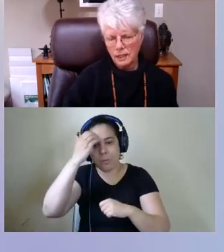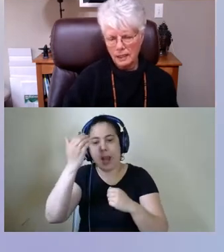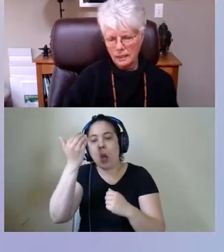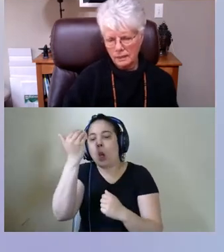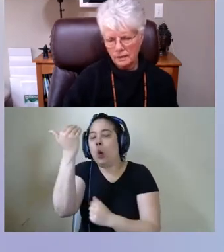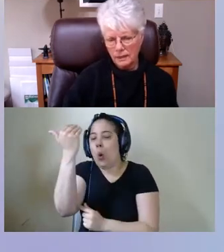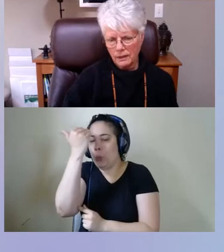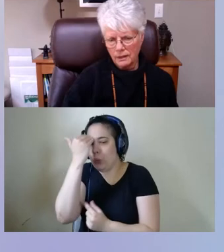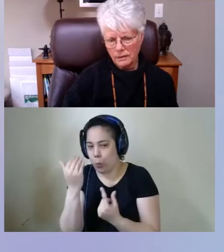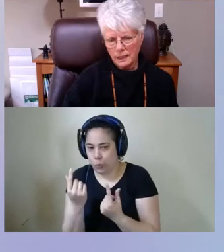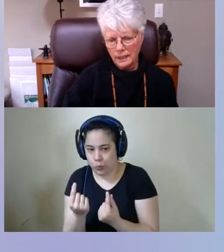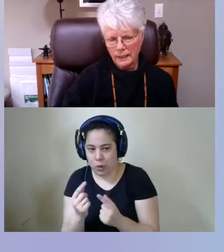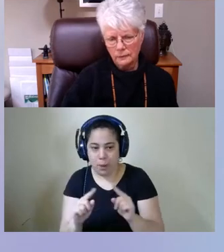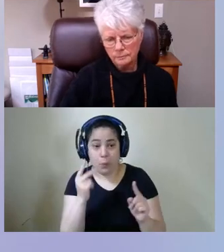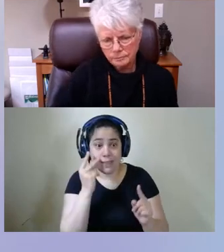is that